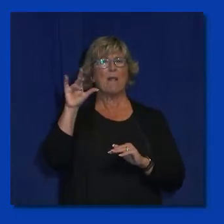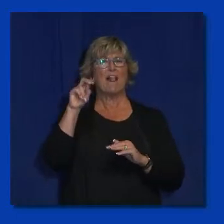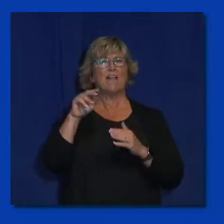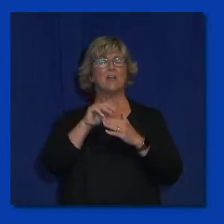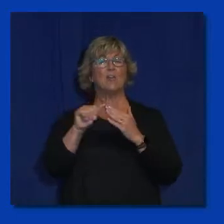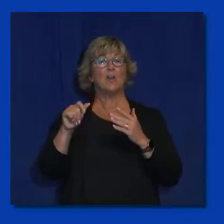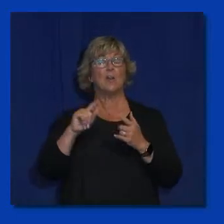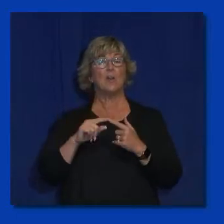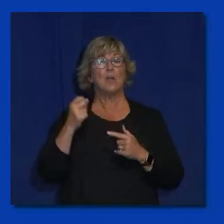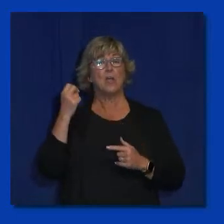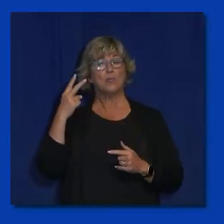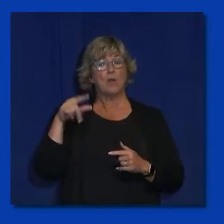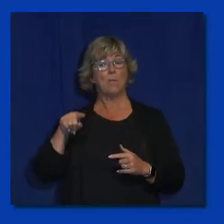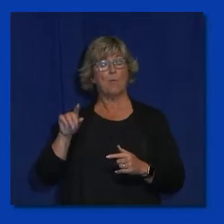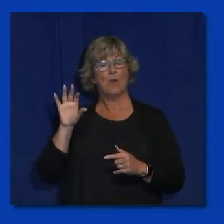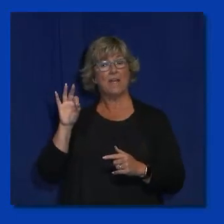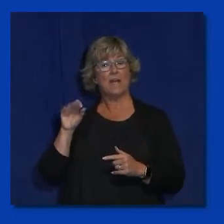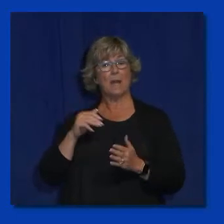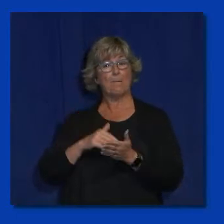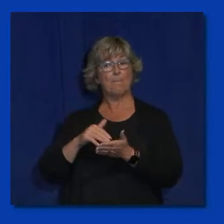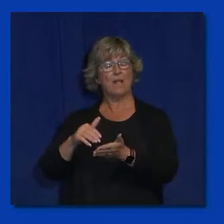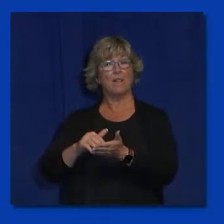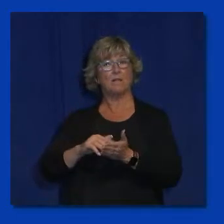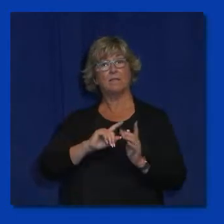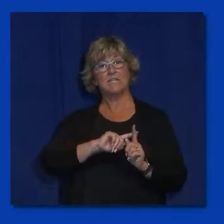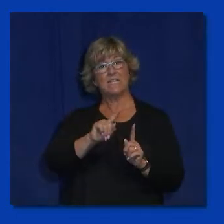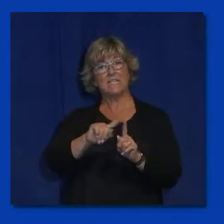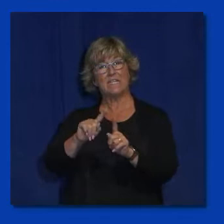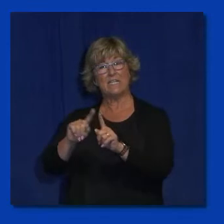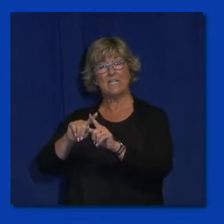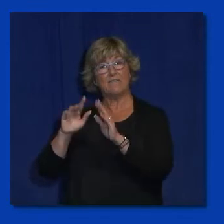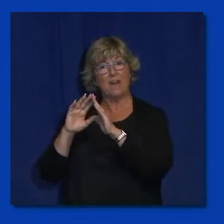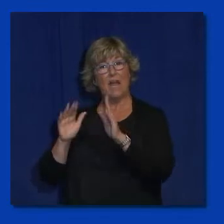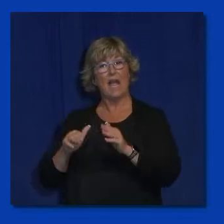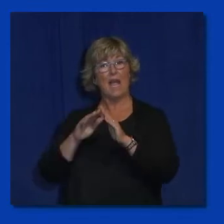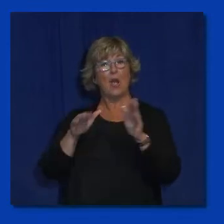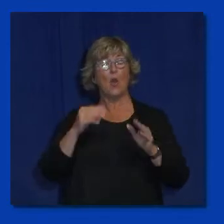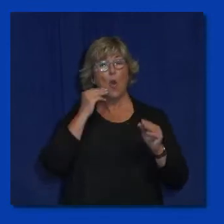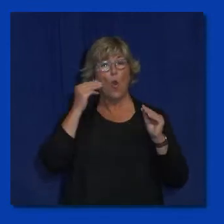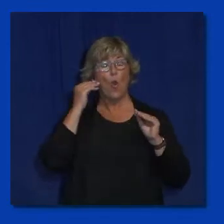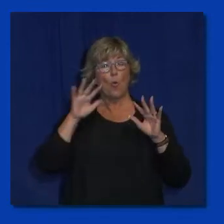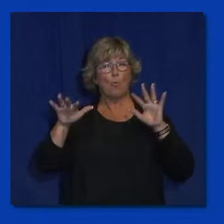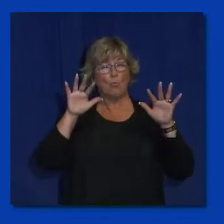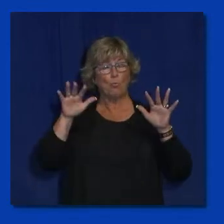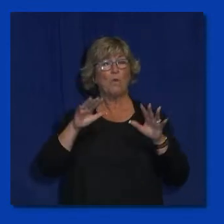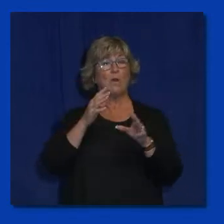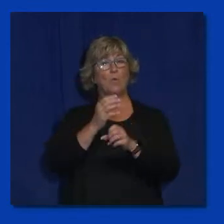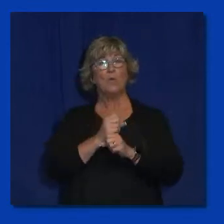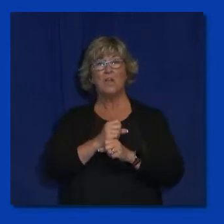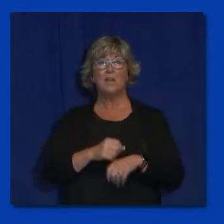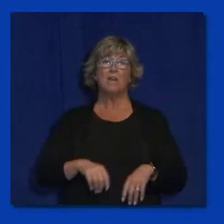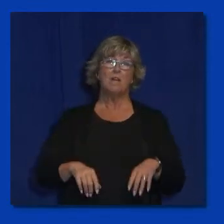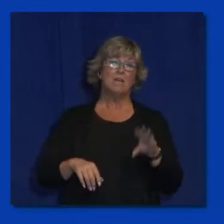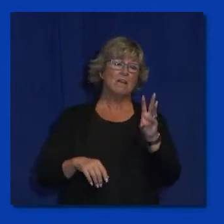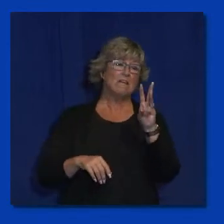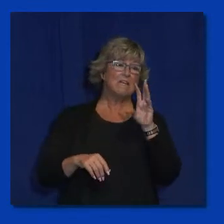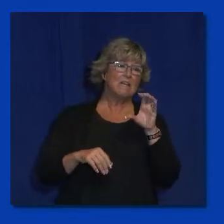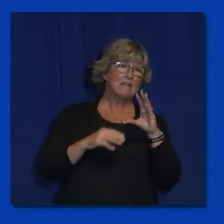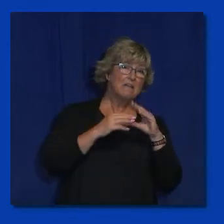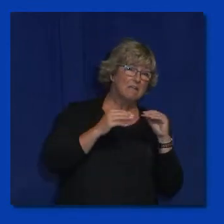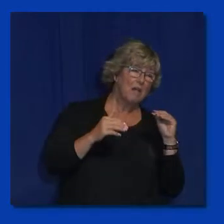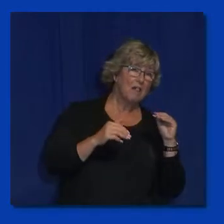to 12.9 million households. 12.9 million households have received anywhere from